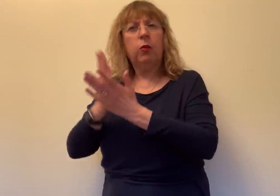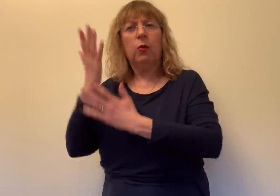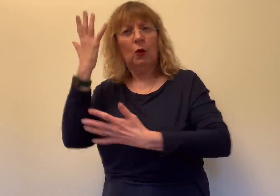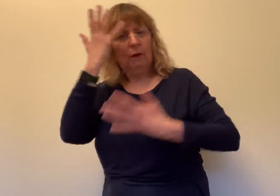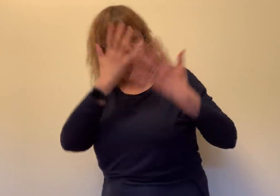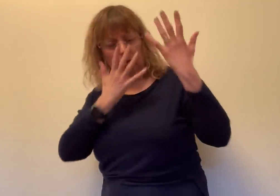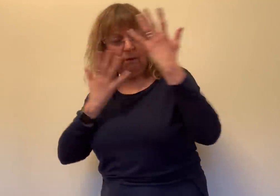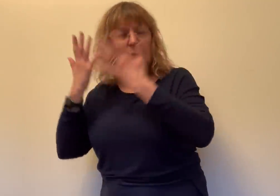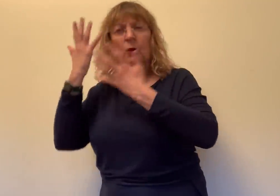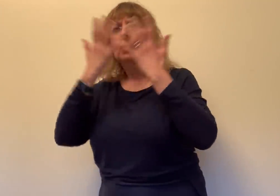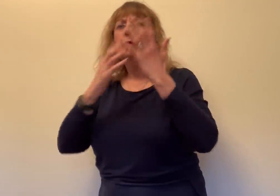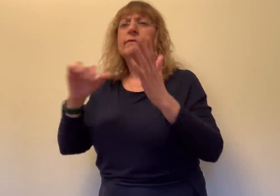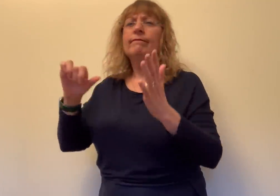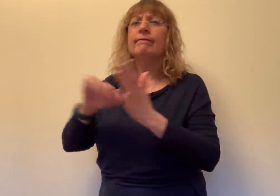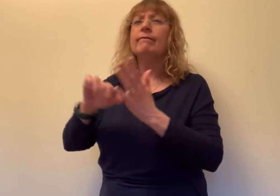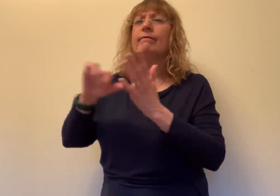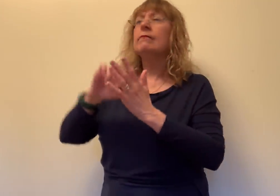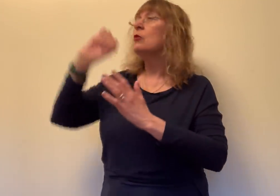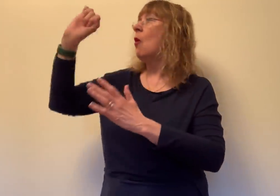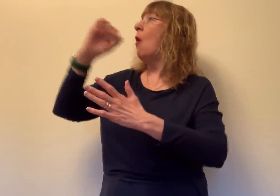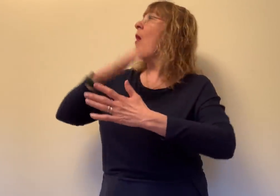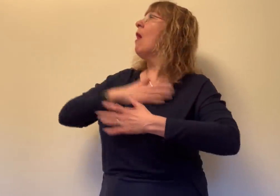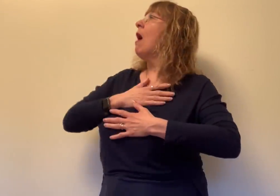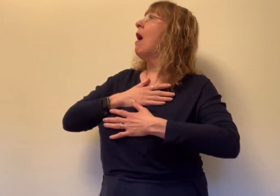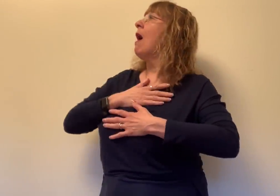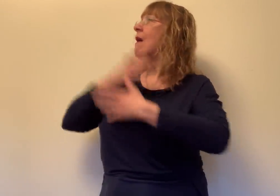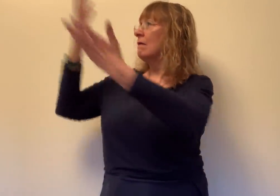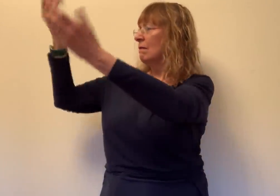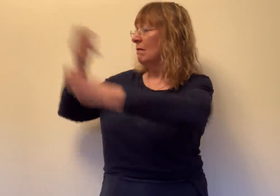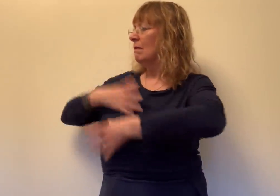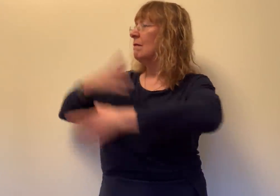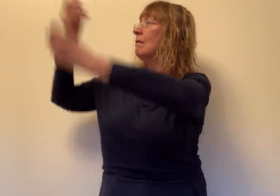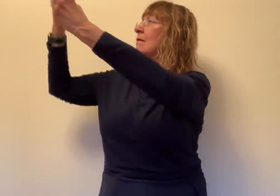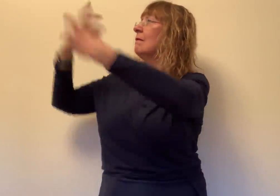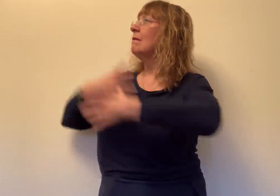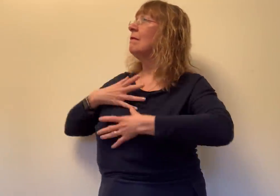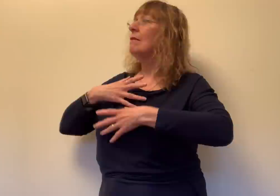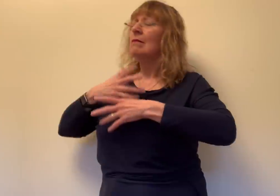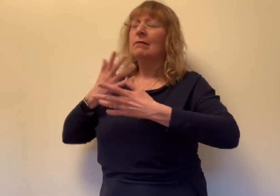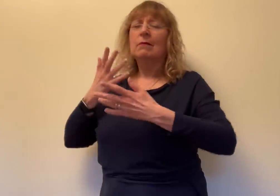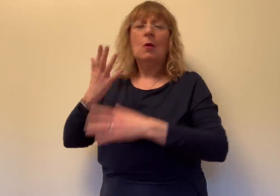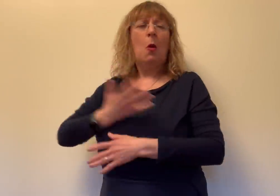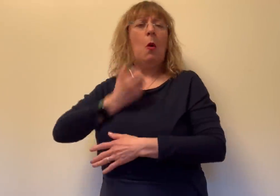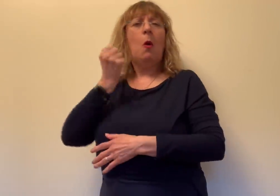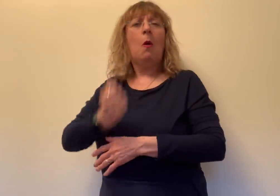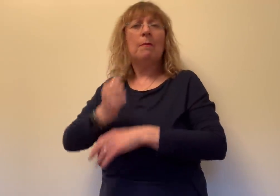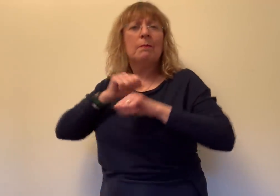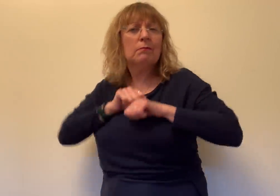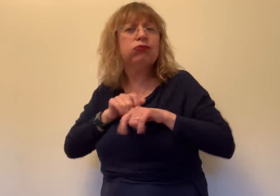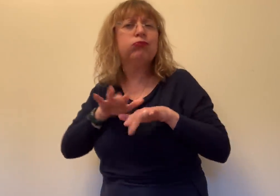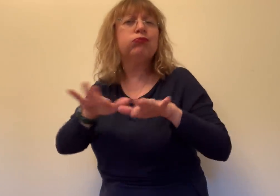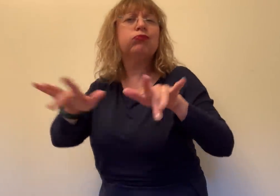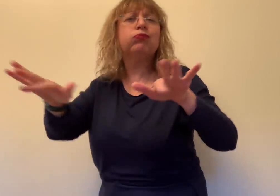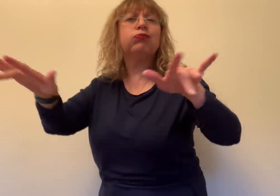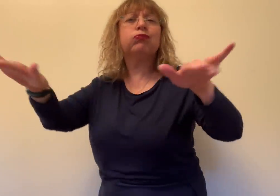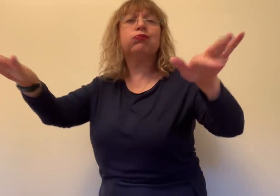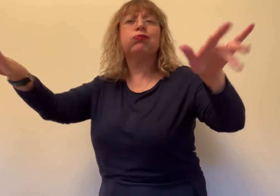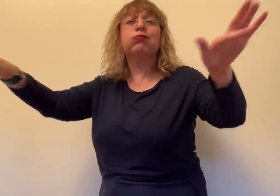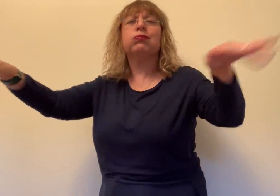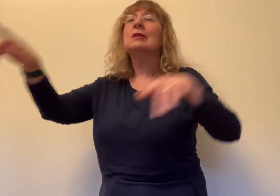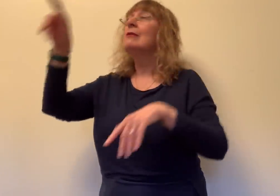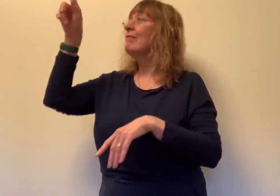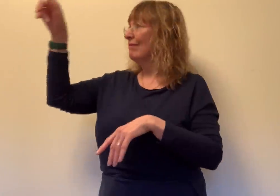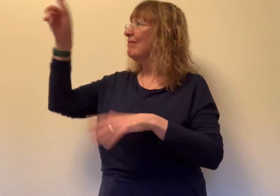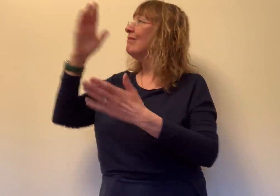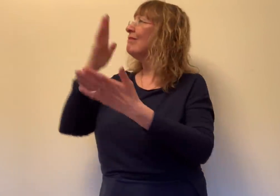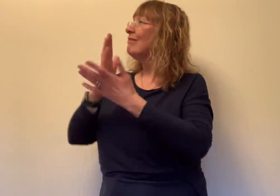us. Let your light shine through the turmoil of our confusion and bring us the love and hope